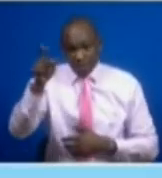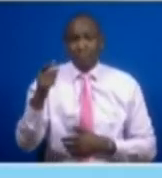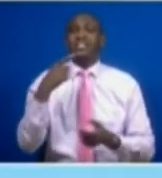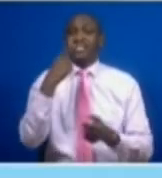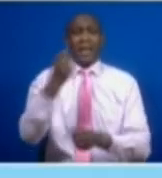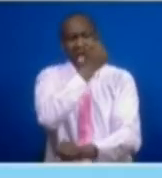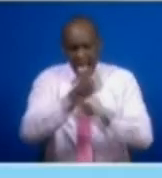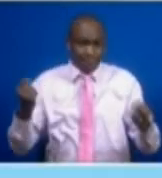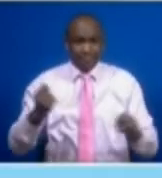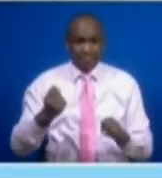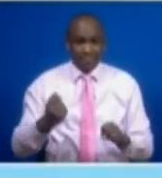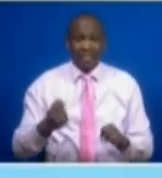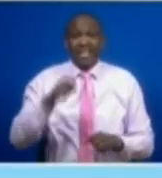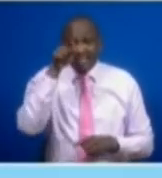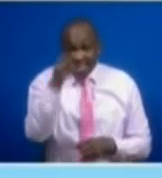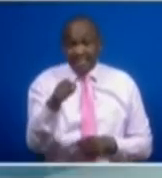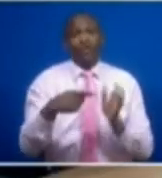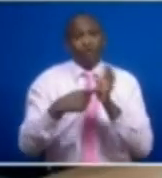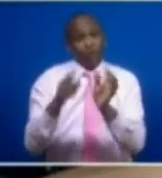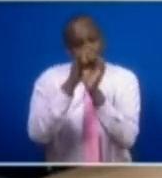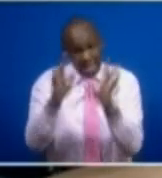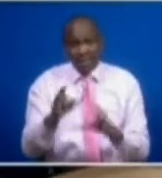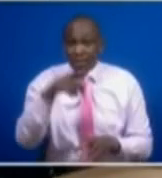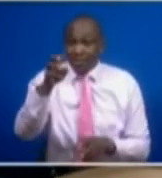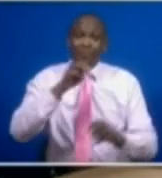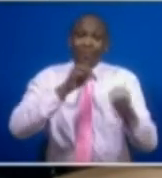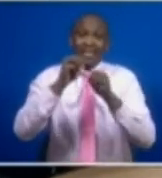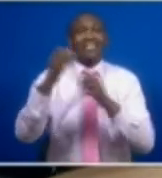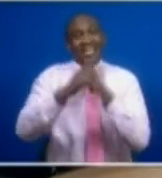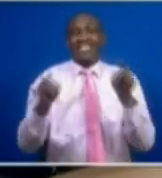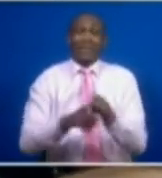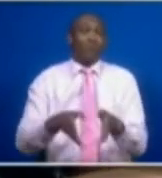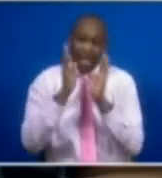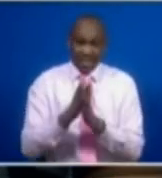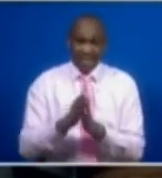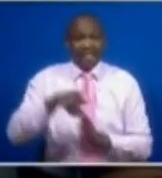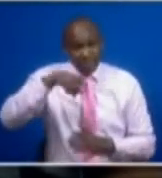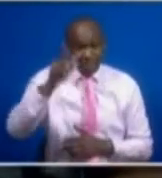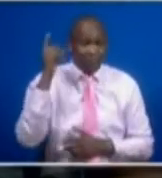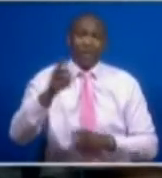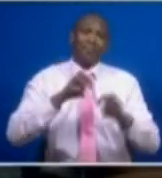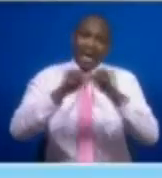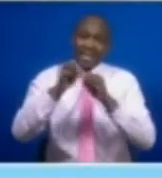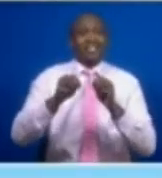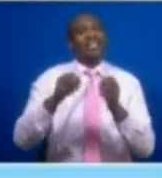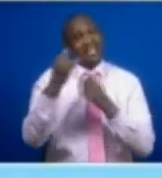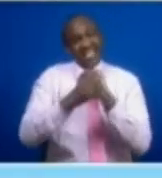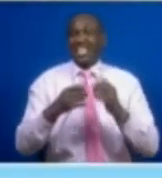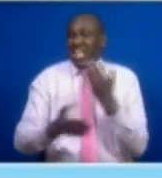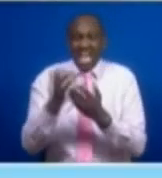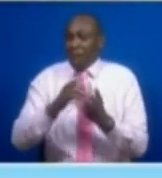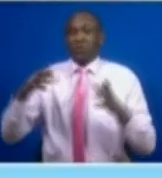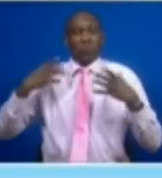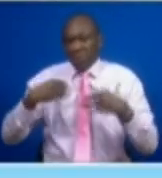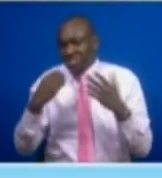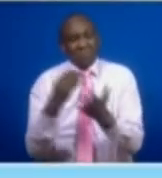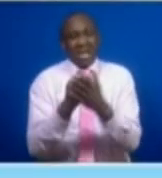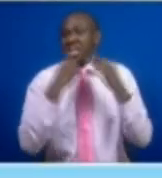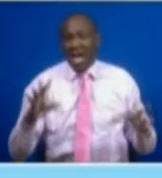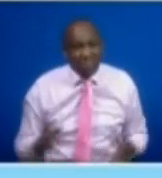to come, then this is symptomatic of how they govern this country and how they are going to govern this country. They don't care about wastage of